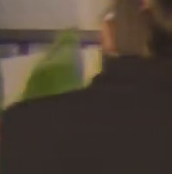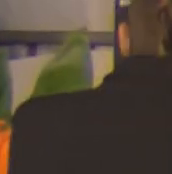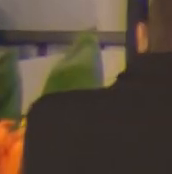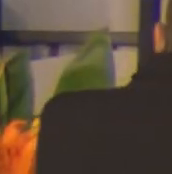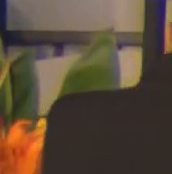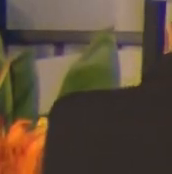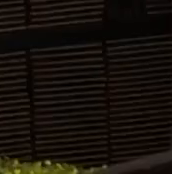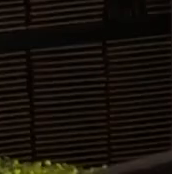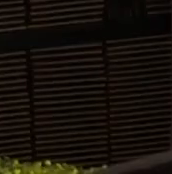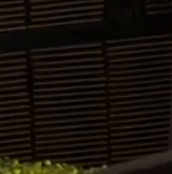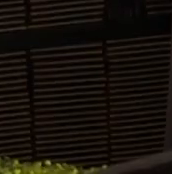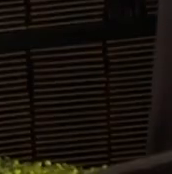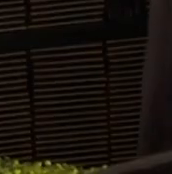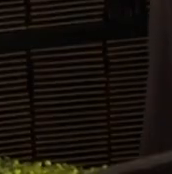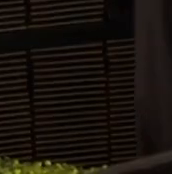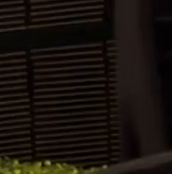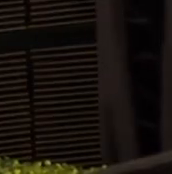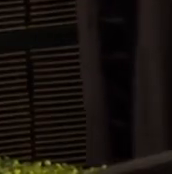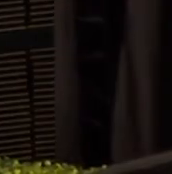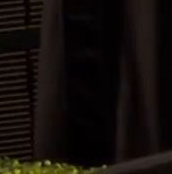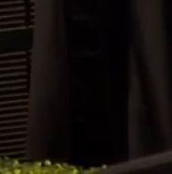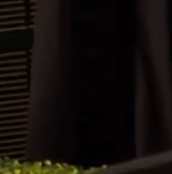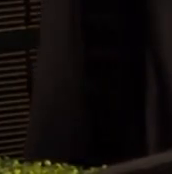Dr. Pise Kaur.